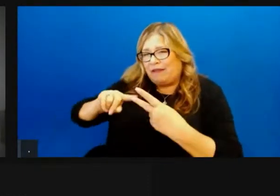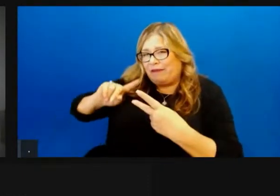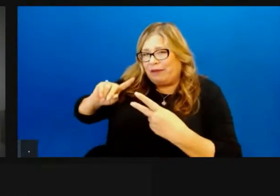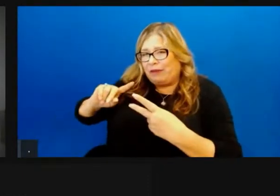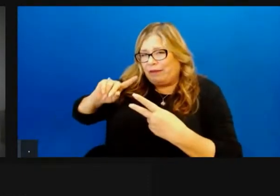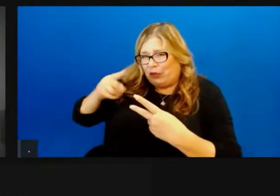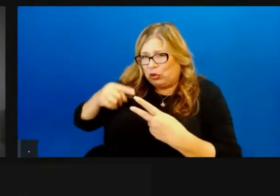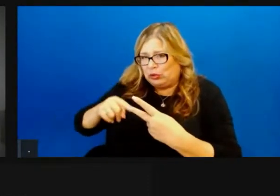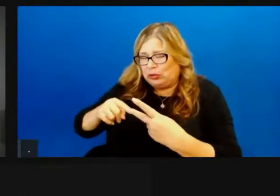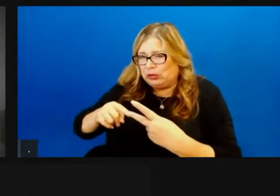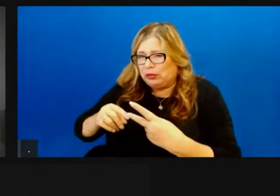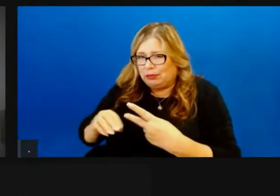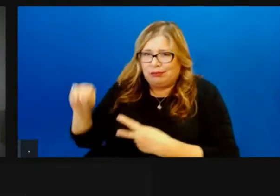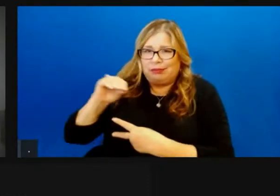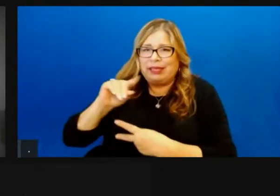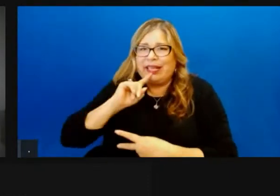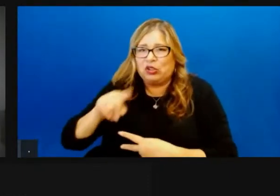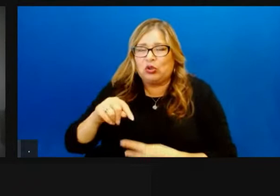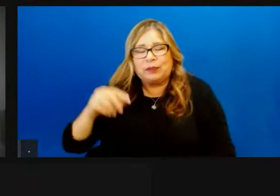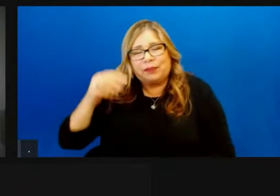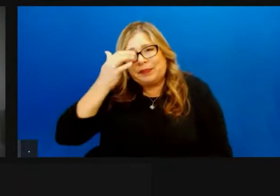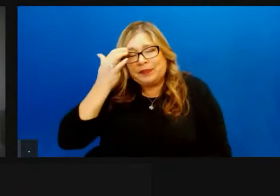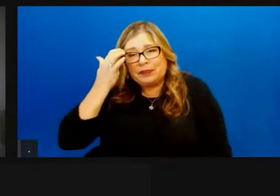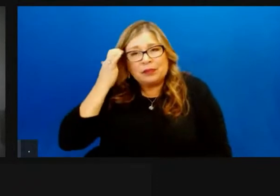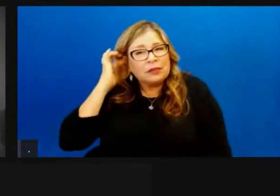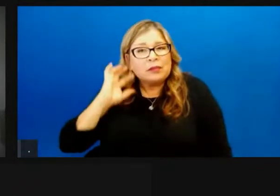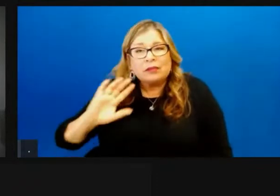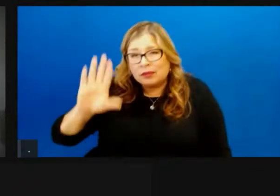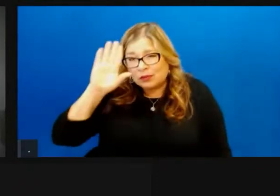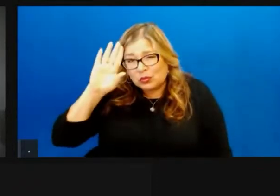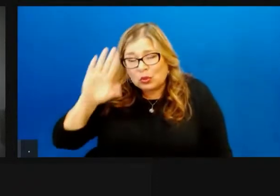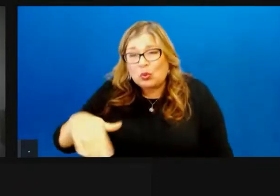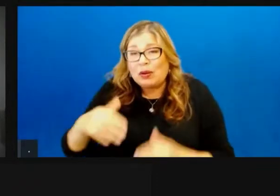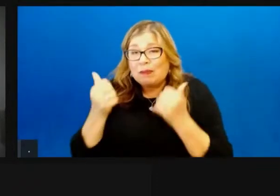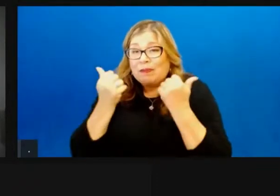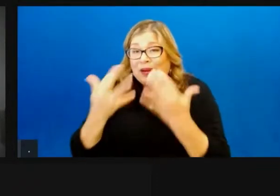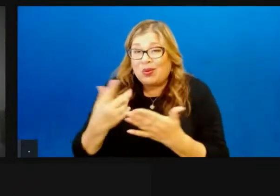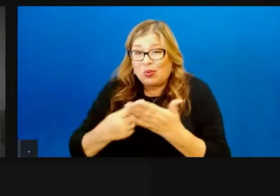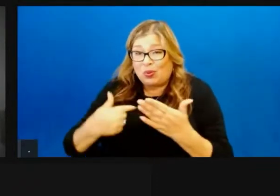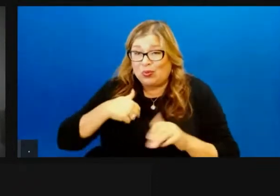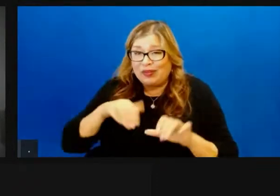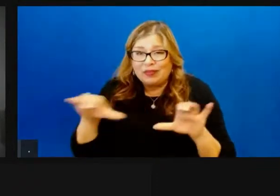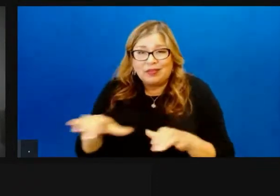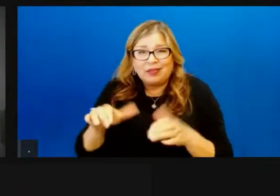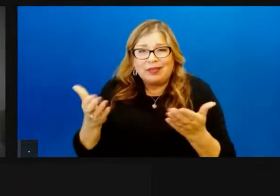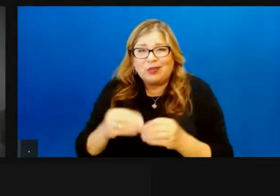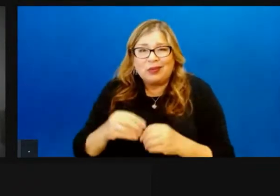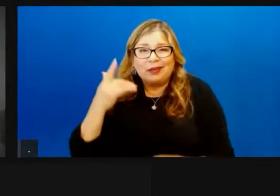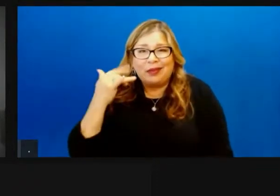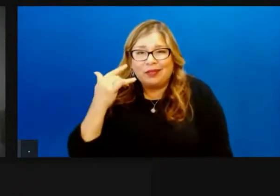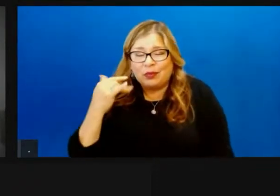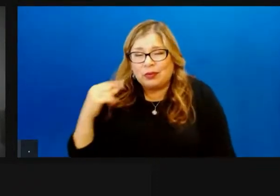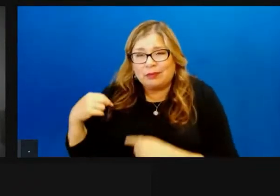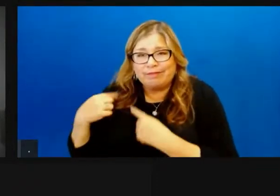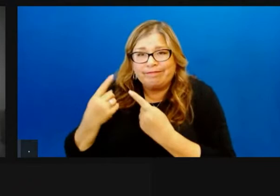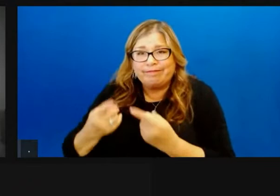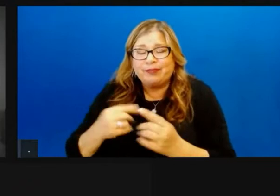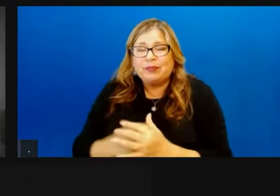off, so much of what we've done in California, and I've had not always